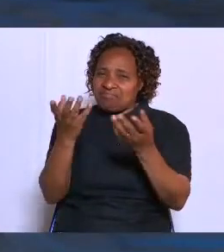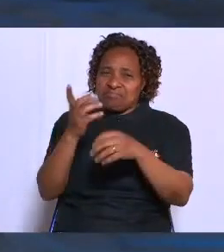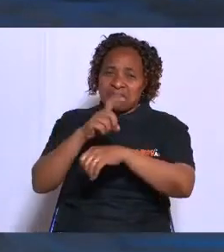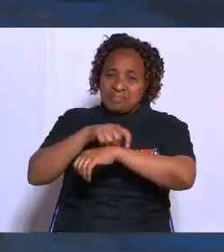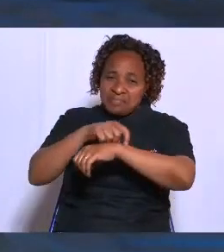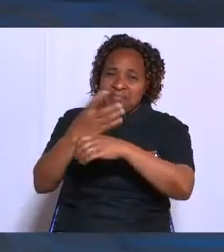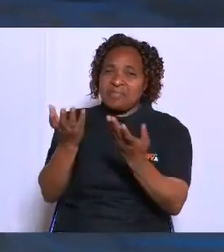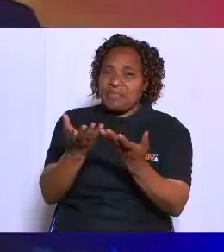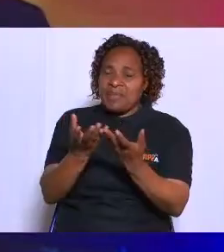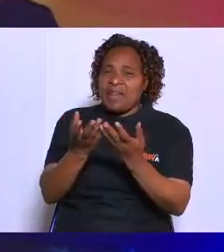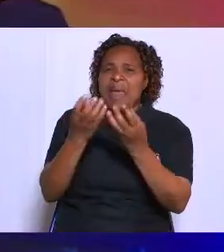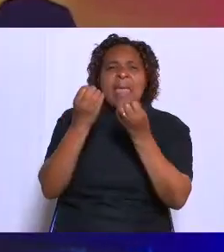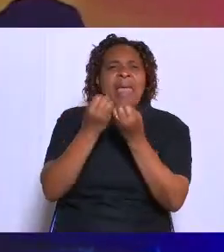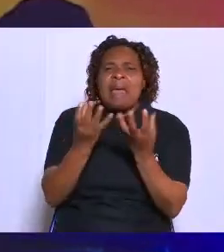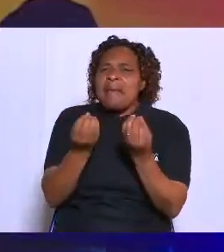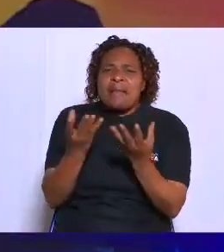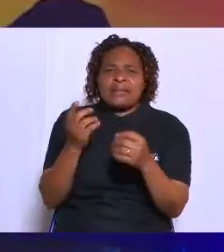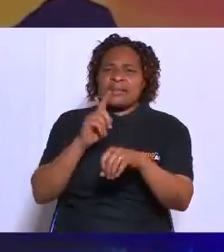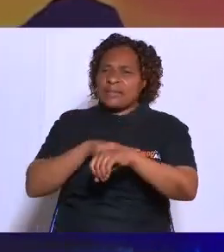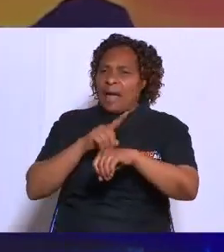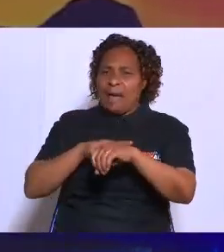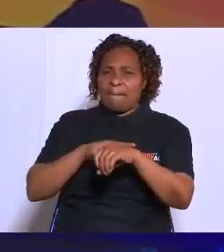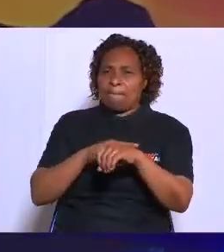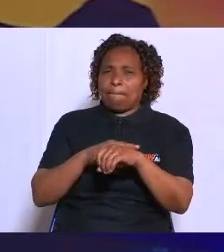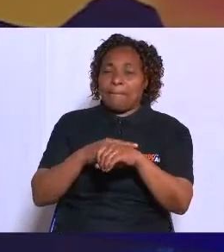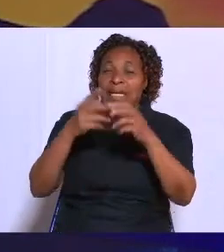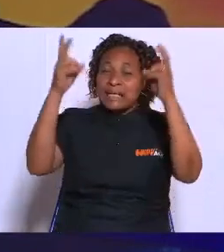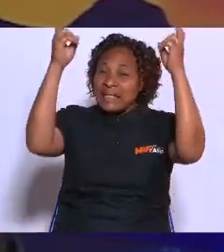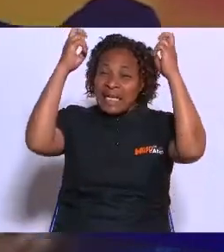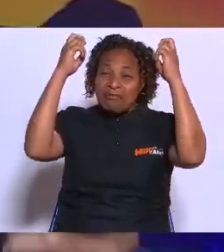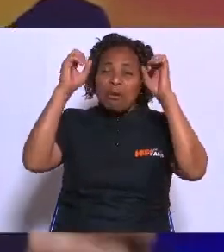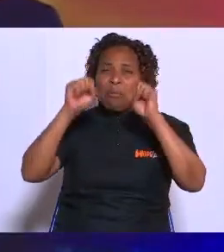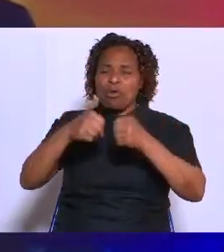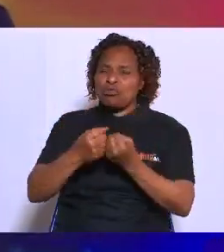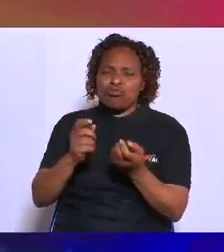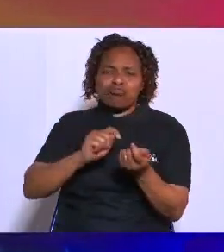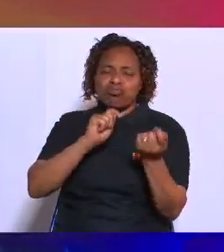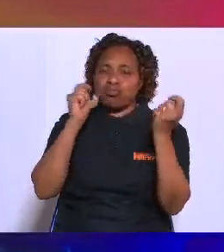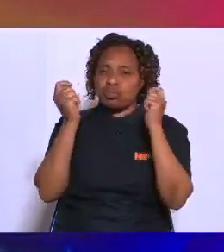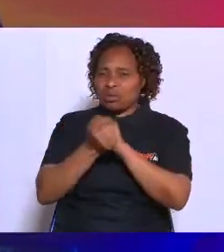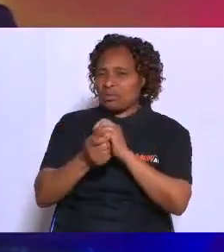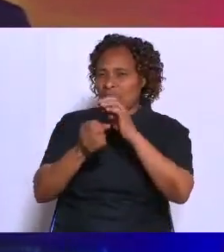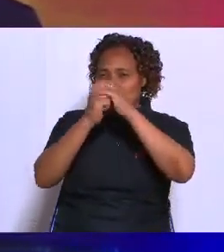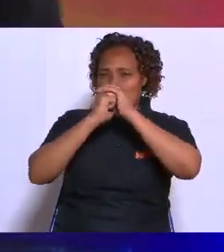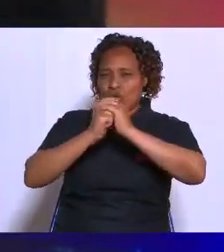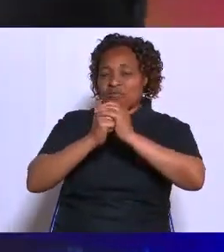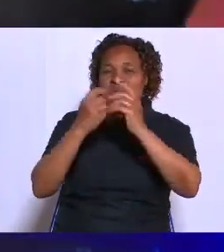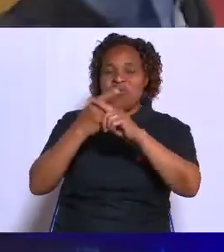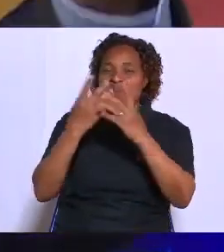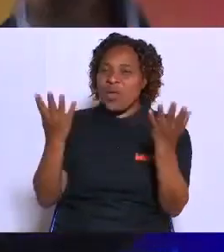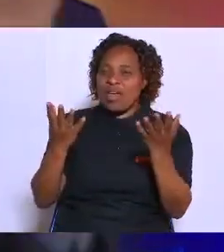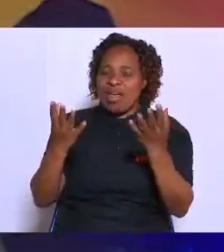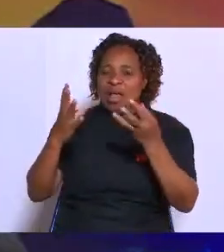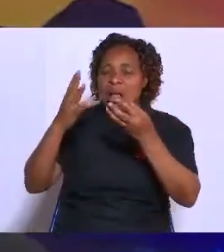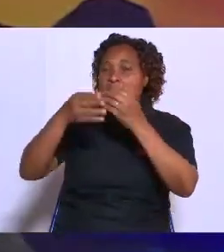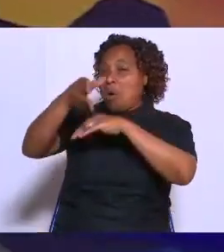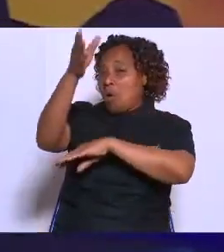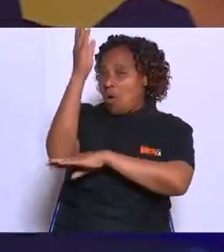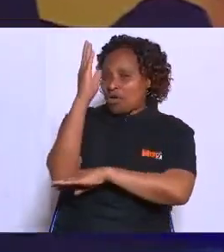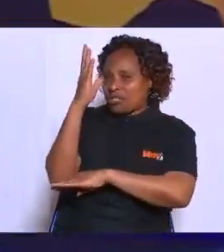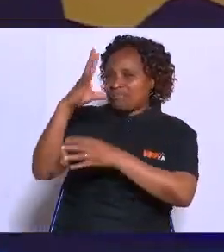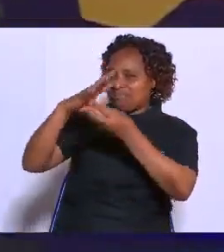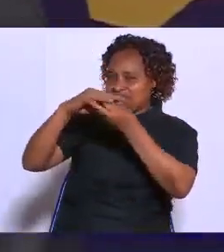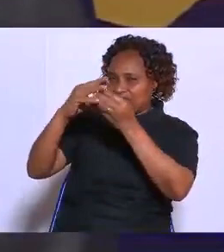so any time that the devil can transfer worship from the Creator God